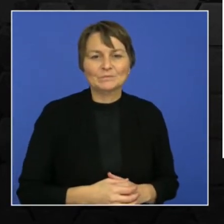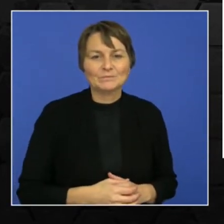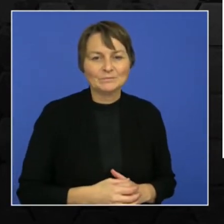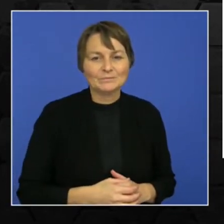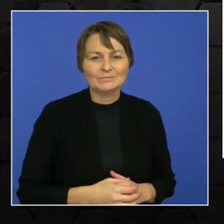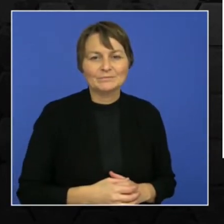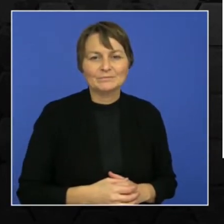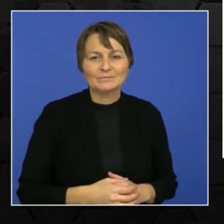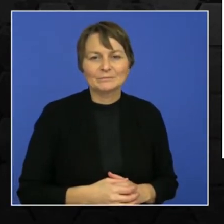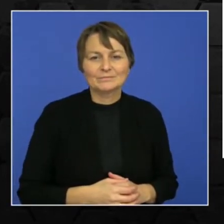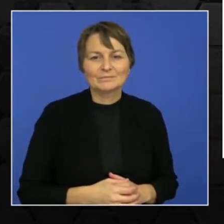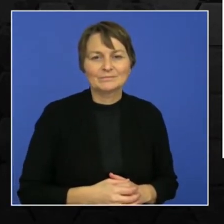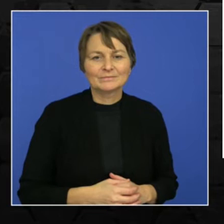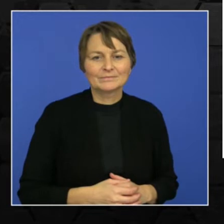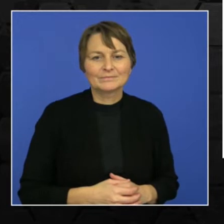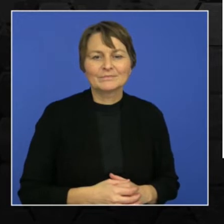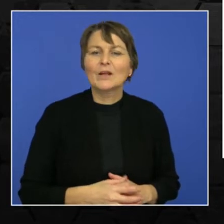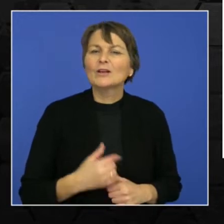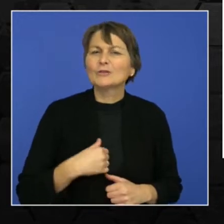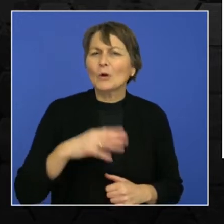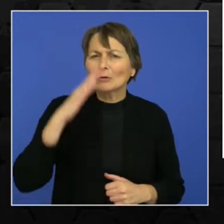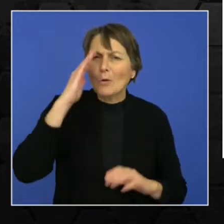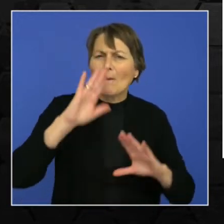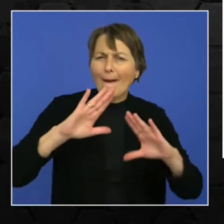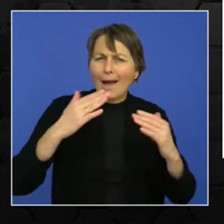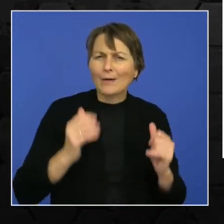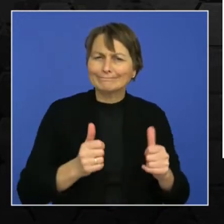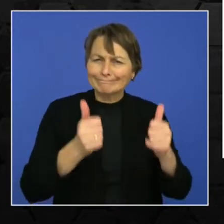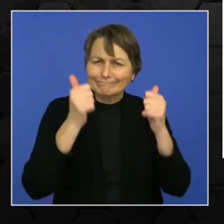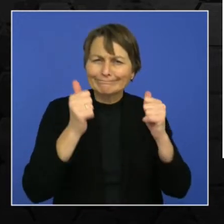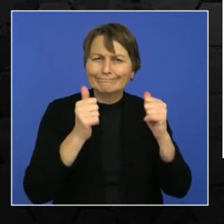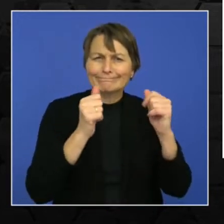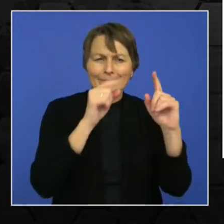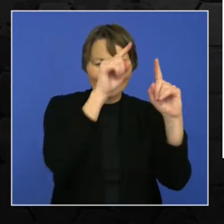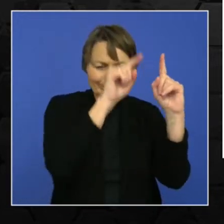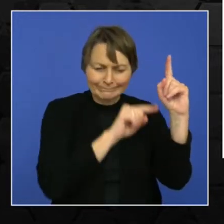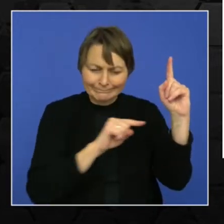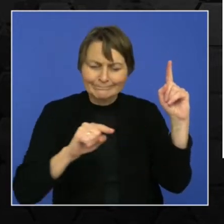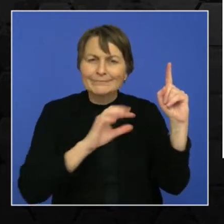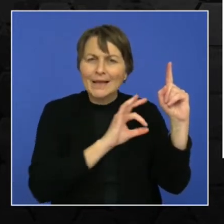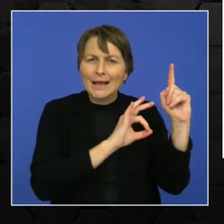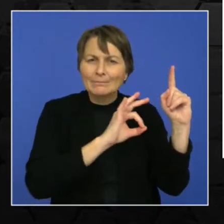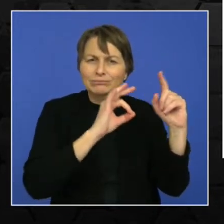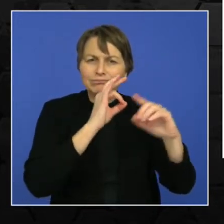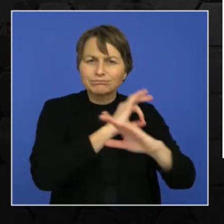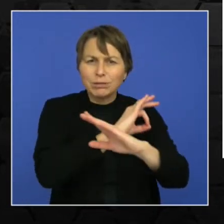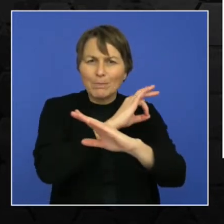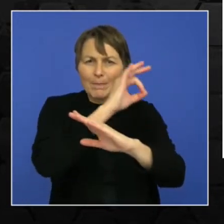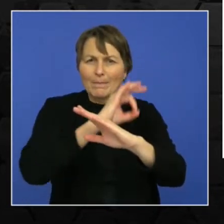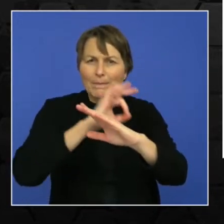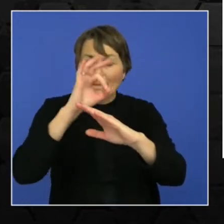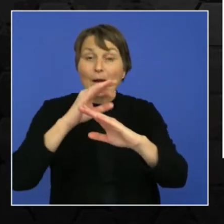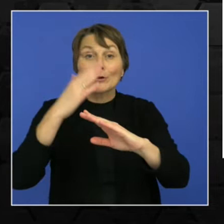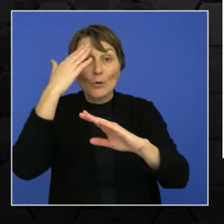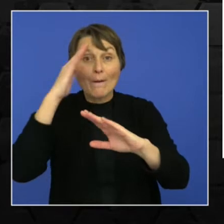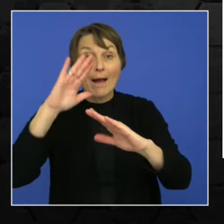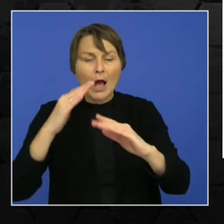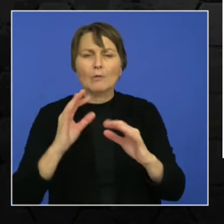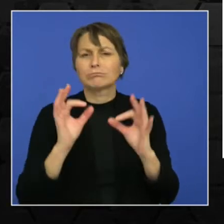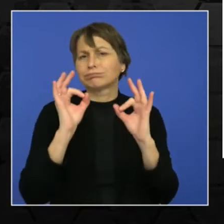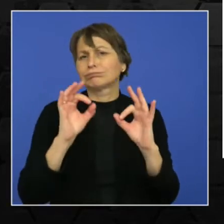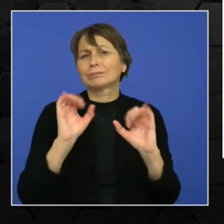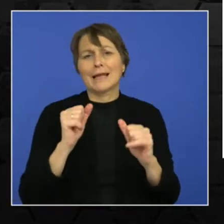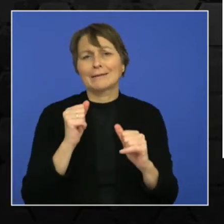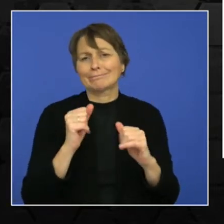scientist. Cool. So those are thinking linear regression is a very basic. It's not came into maybe deep learning. No, you are wrong. It's like a very basic part